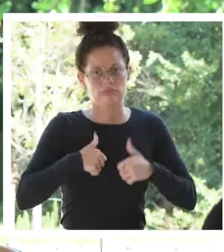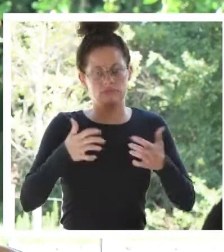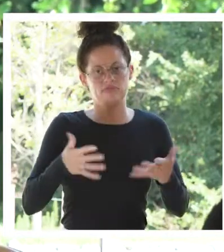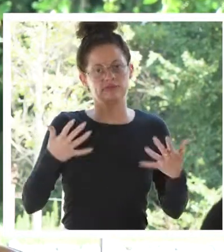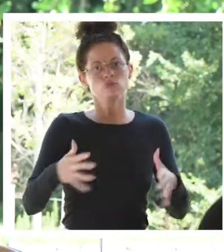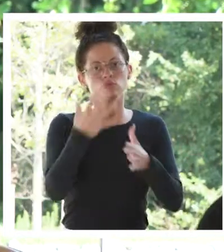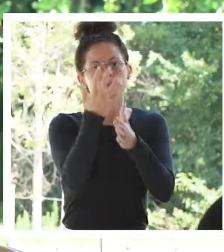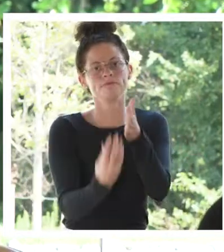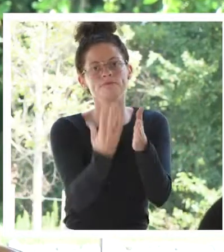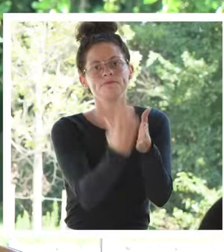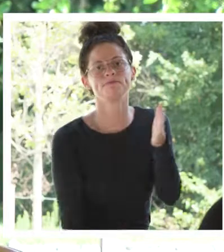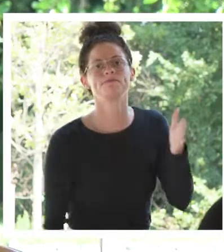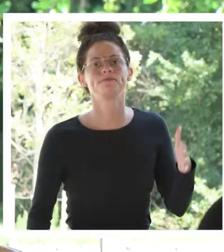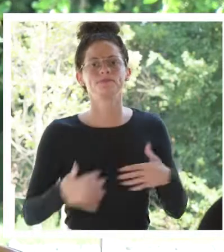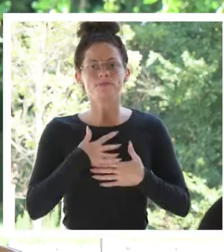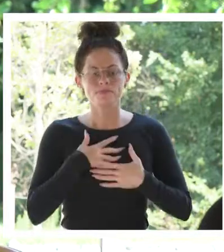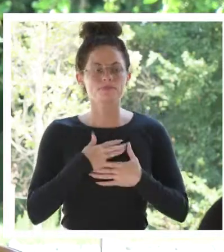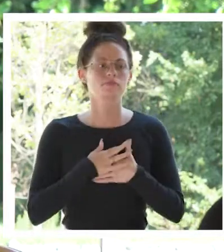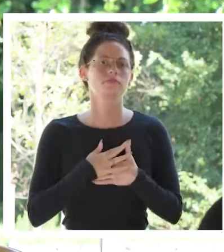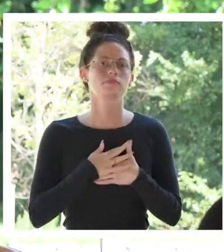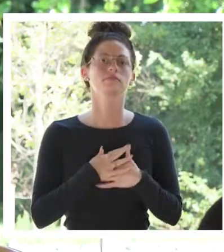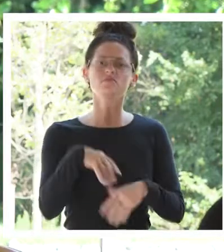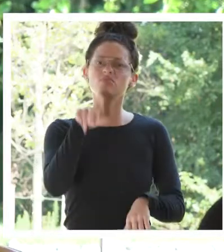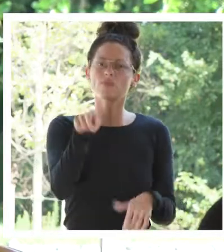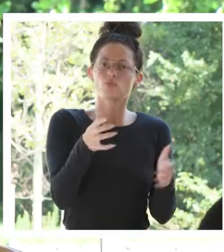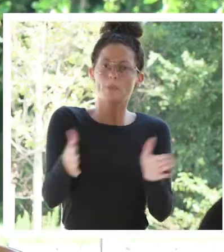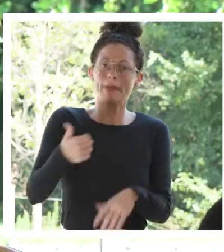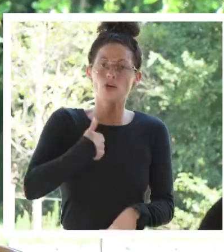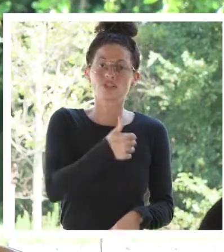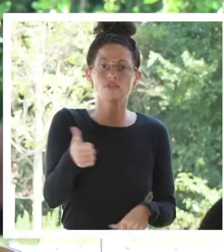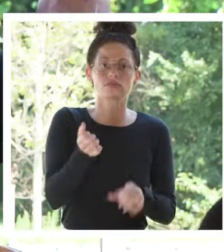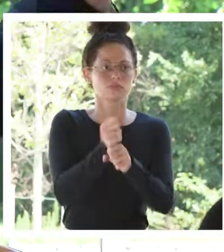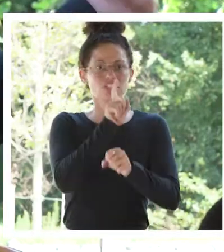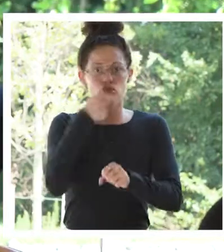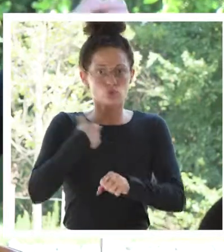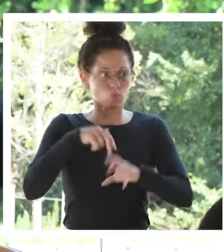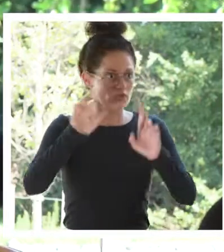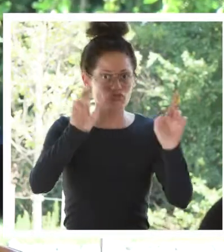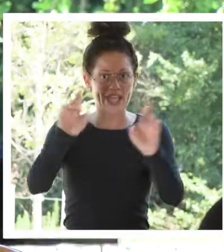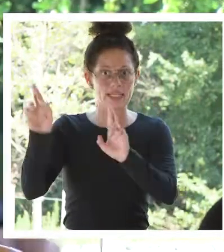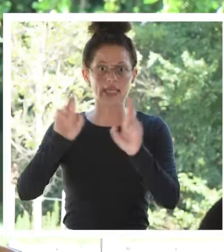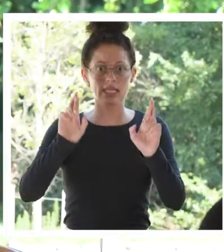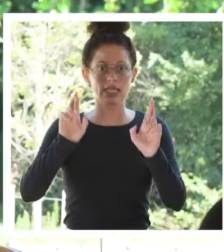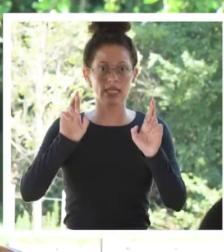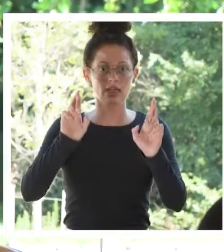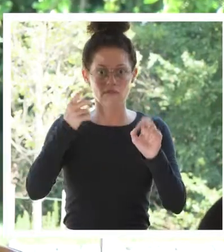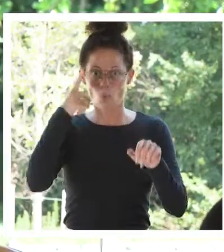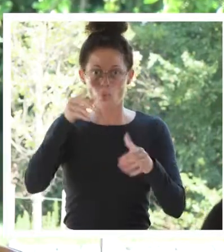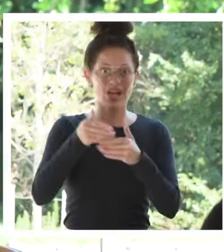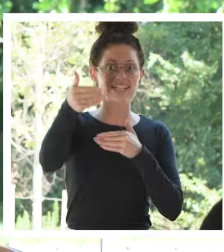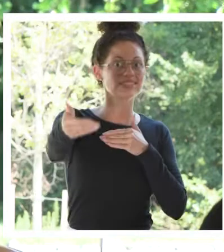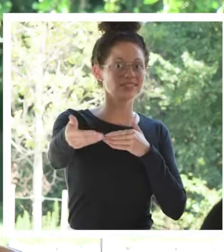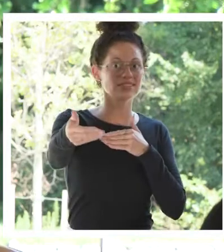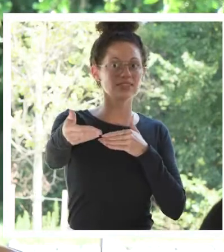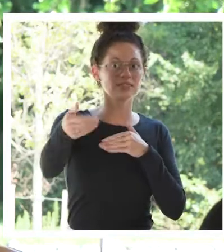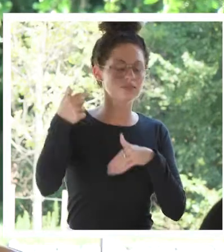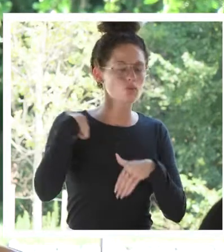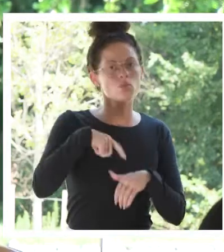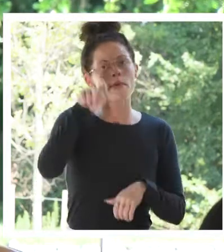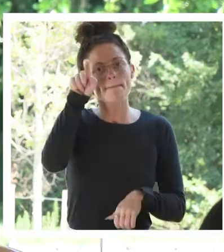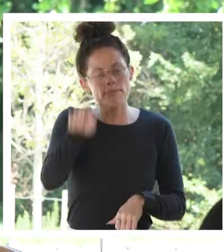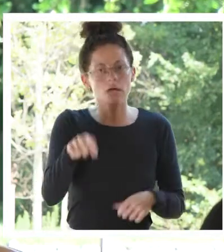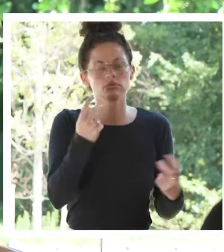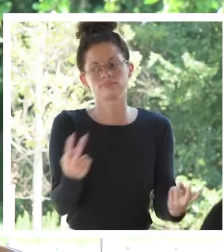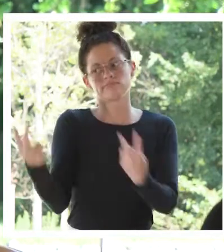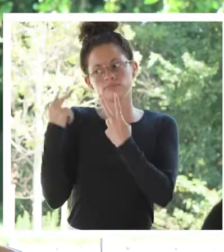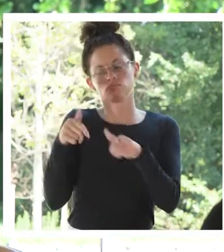But part of making sure that we're ready for the next one is to remember those who we lost this